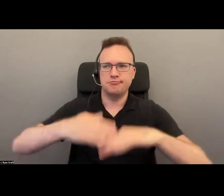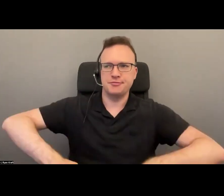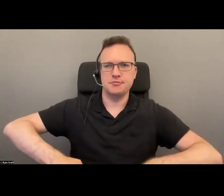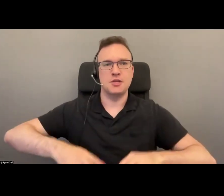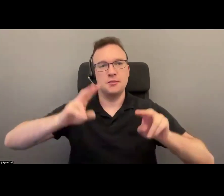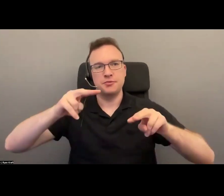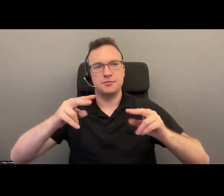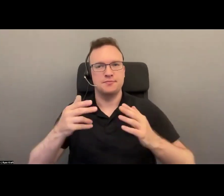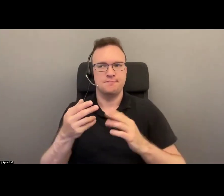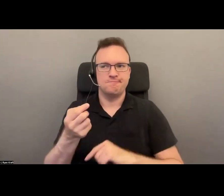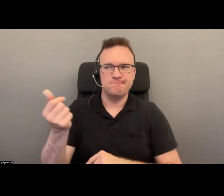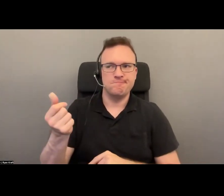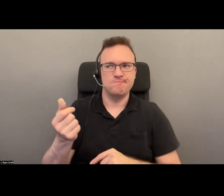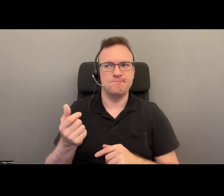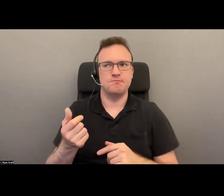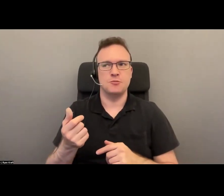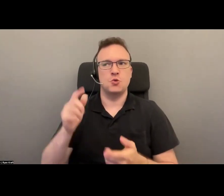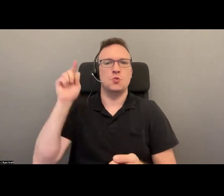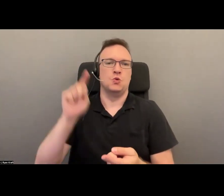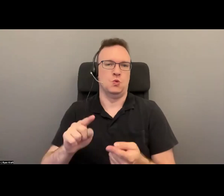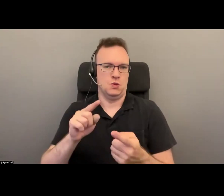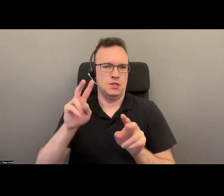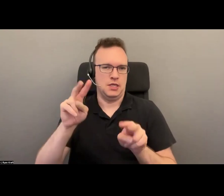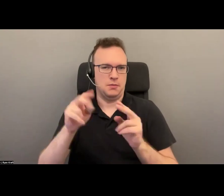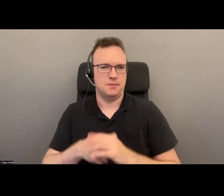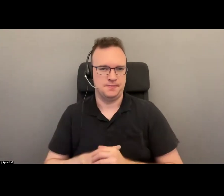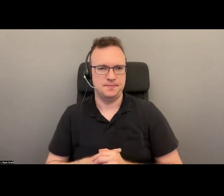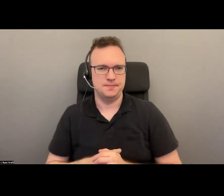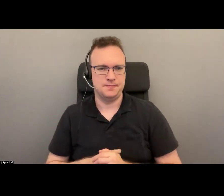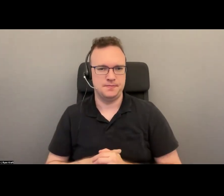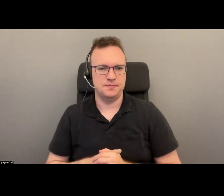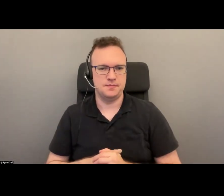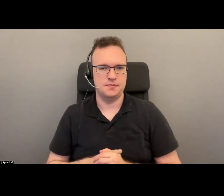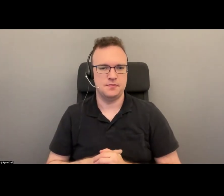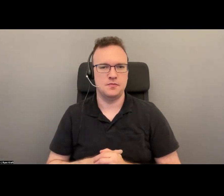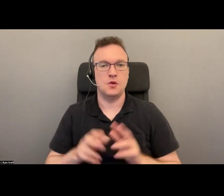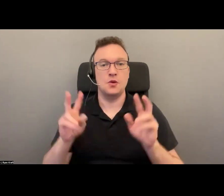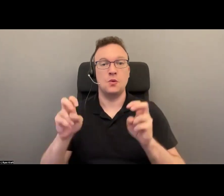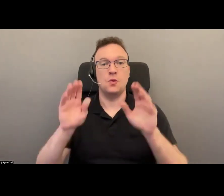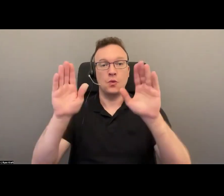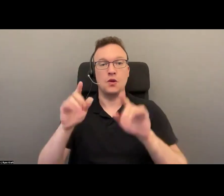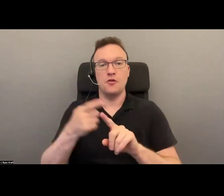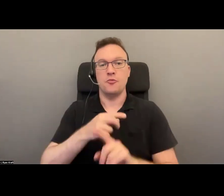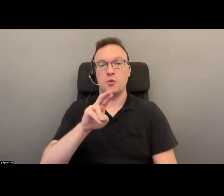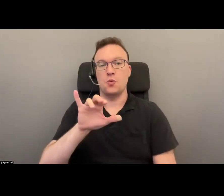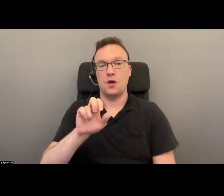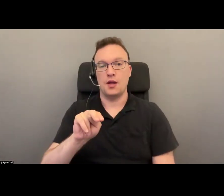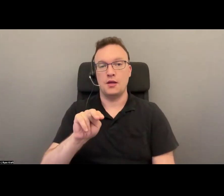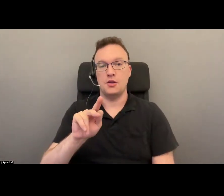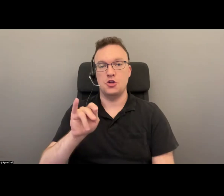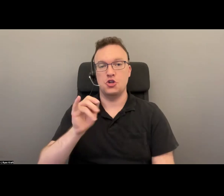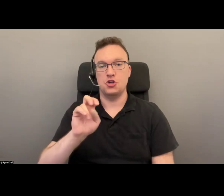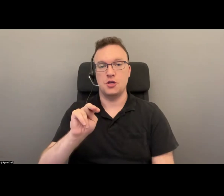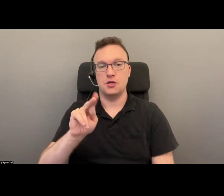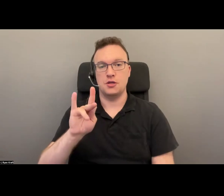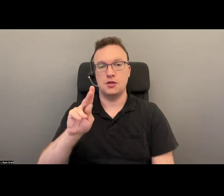I don't know if we'll ever remove it, but we can certainly reduce it. There's a great quote from Ryan Jenkins that I like, and it